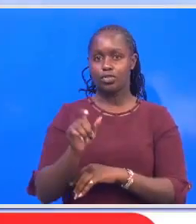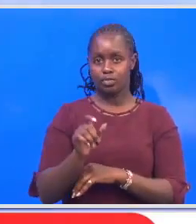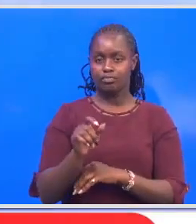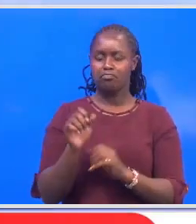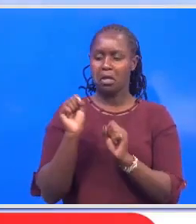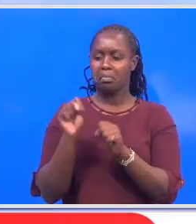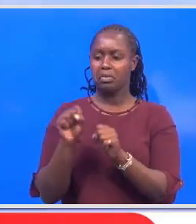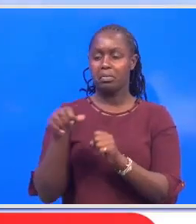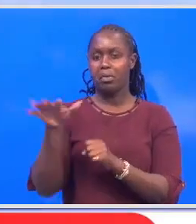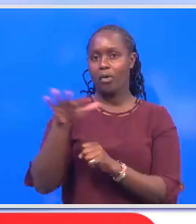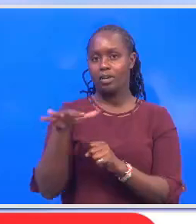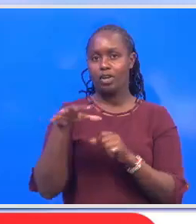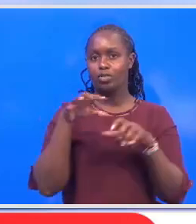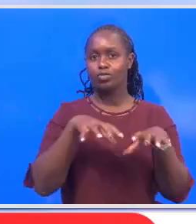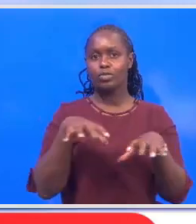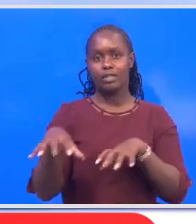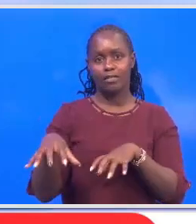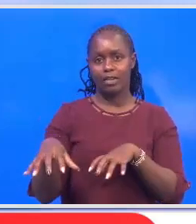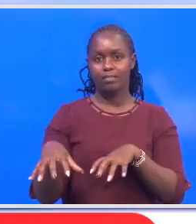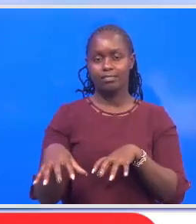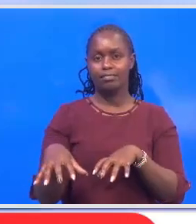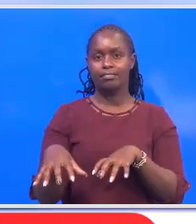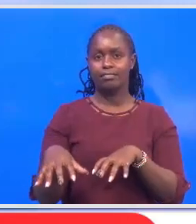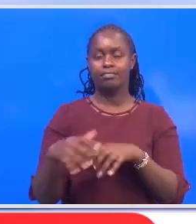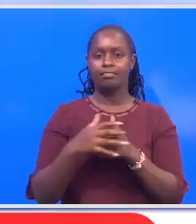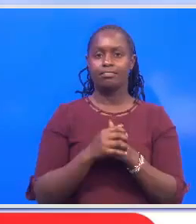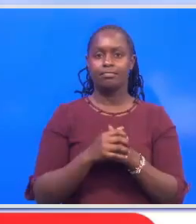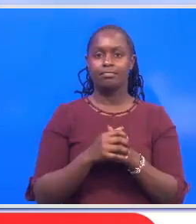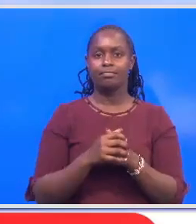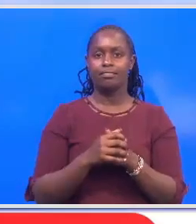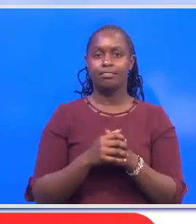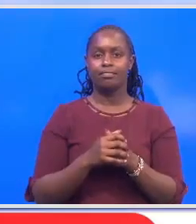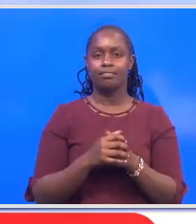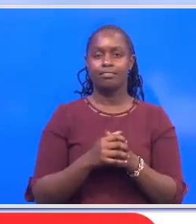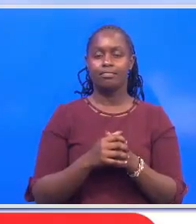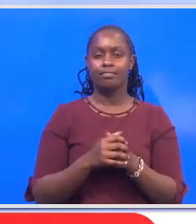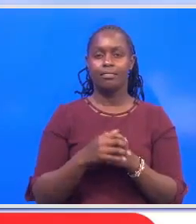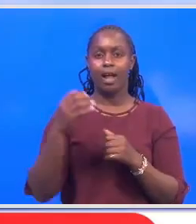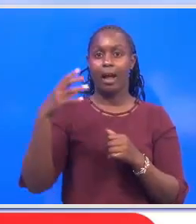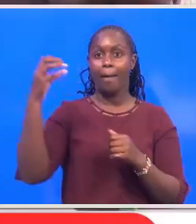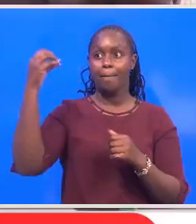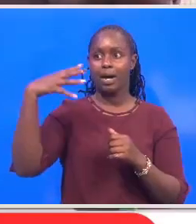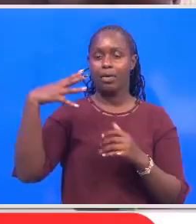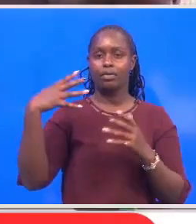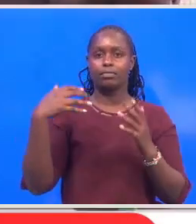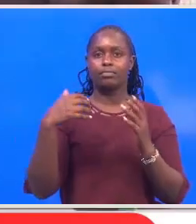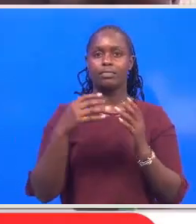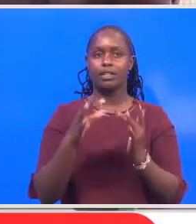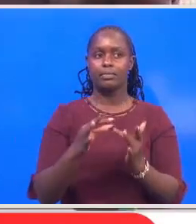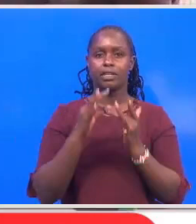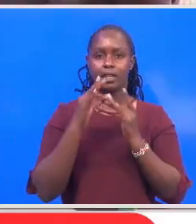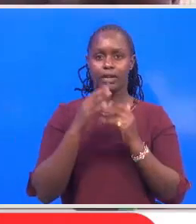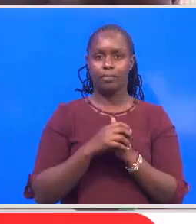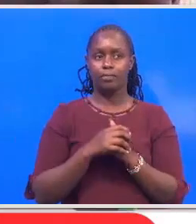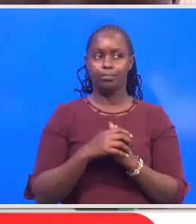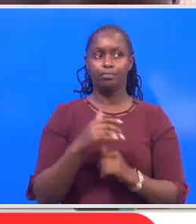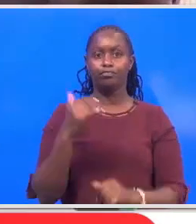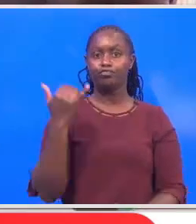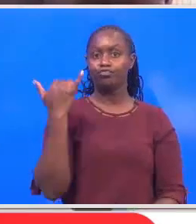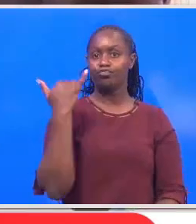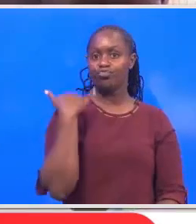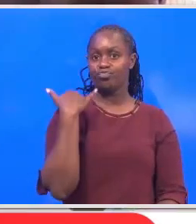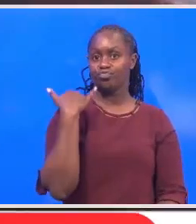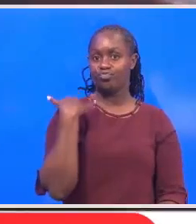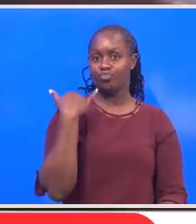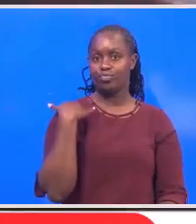area to suffer possible load shedding, especially during peak hours. Just yesterday, the